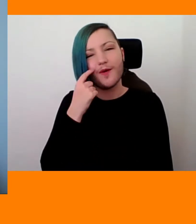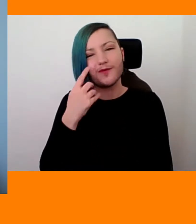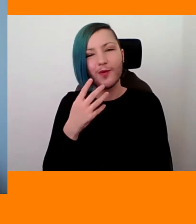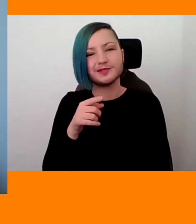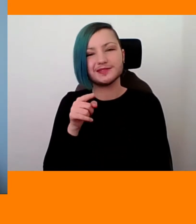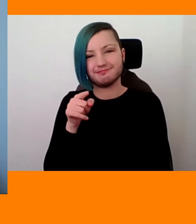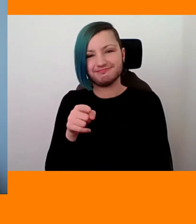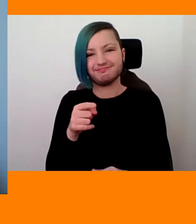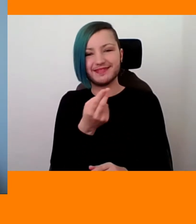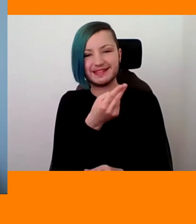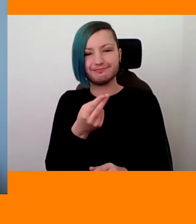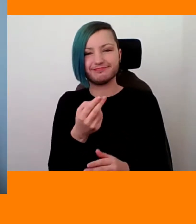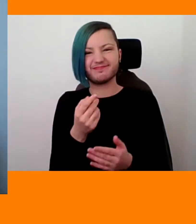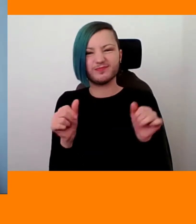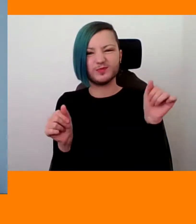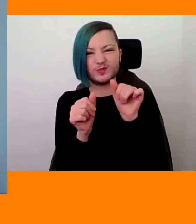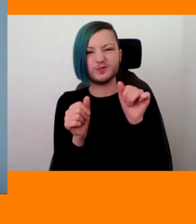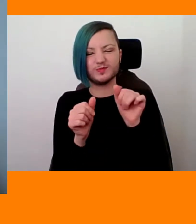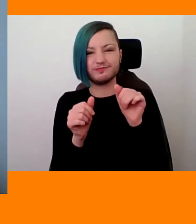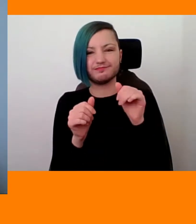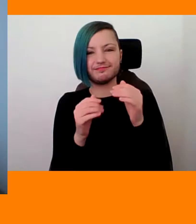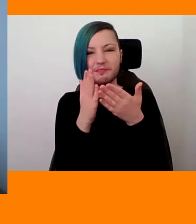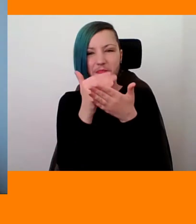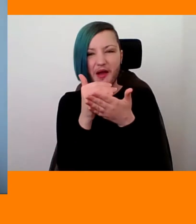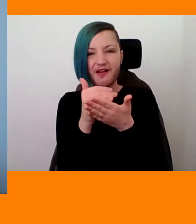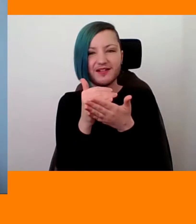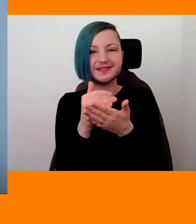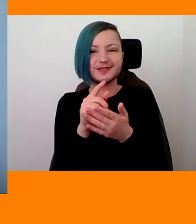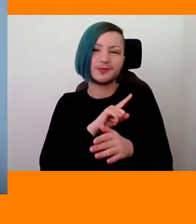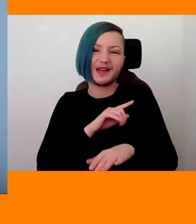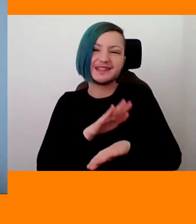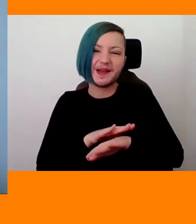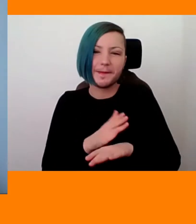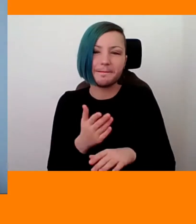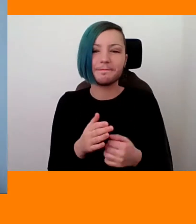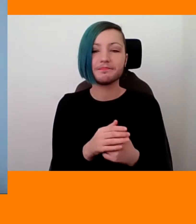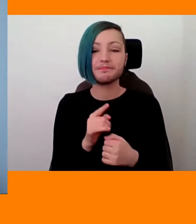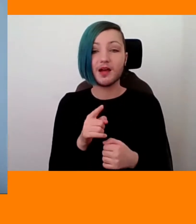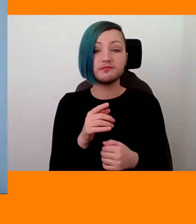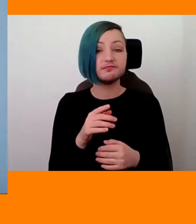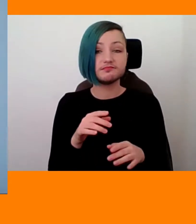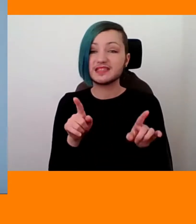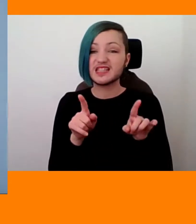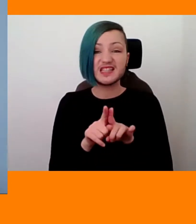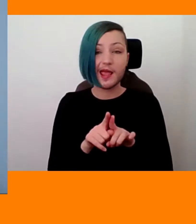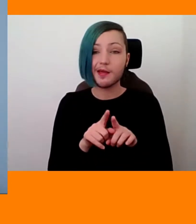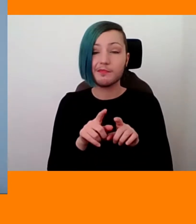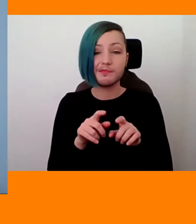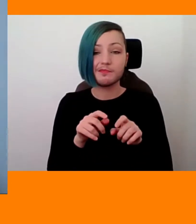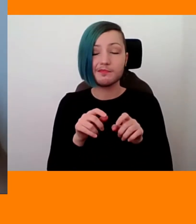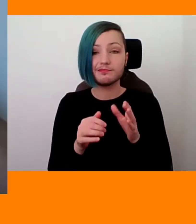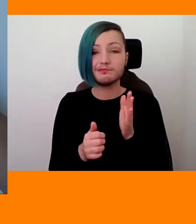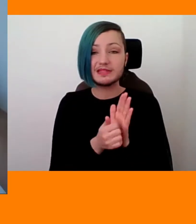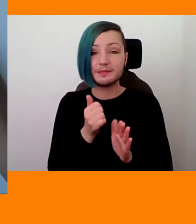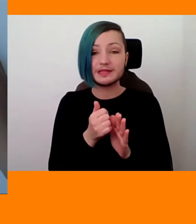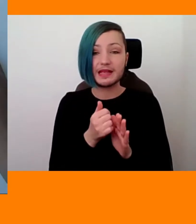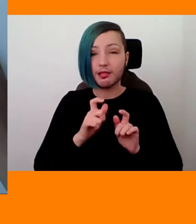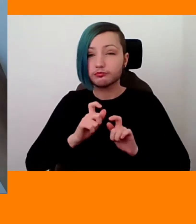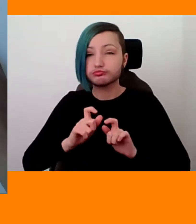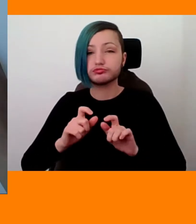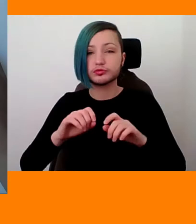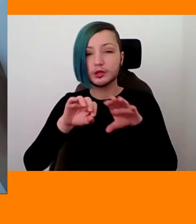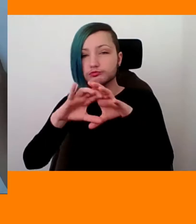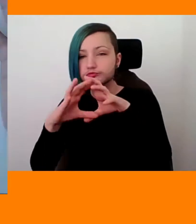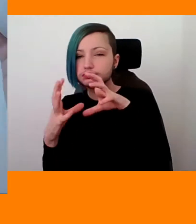you a section just because of time. But if everything you've learned here, just continue it all the way around,